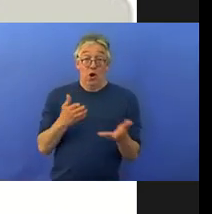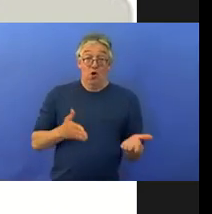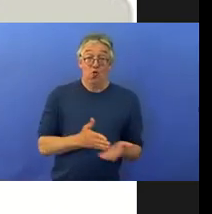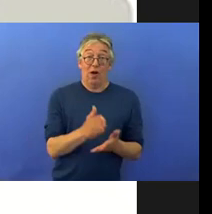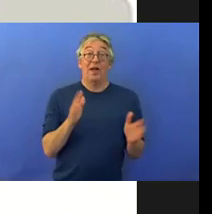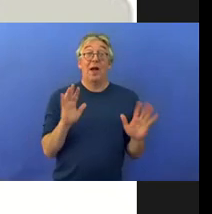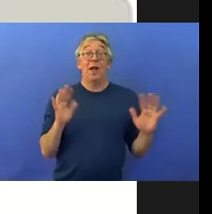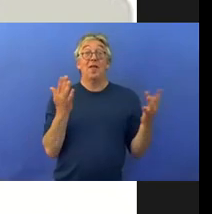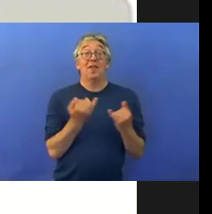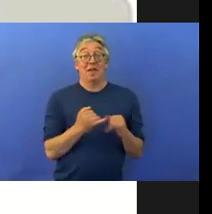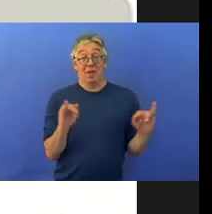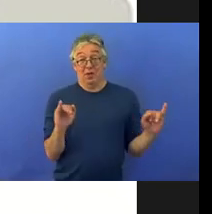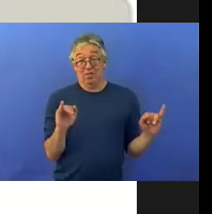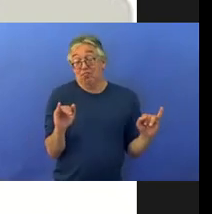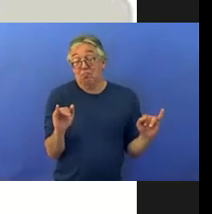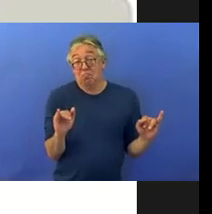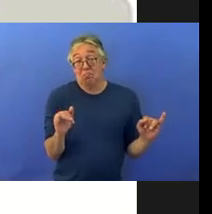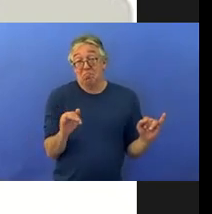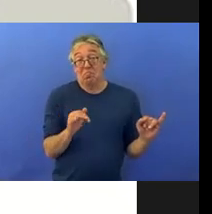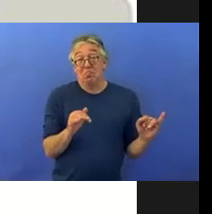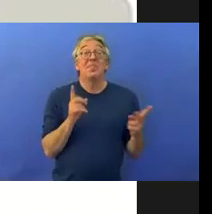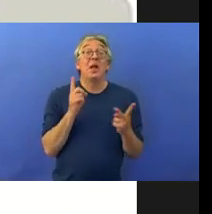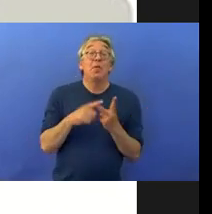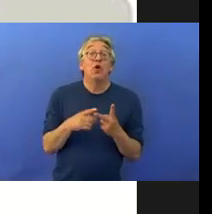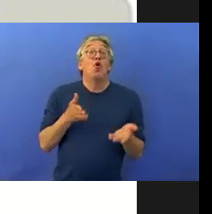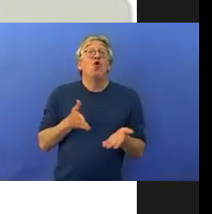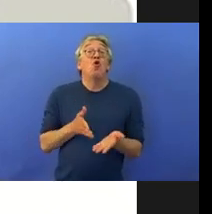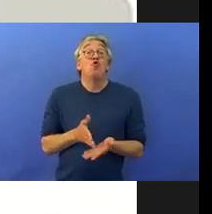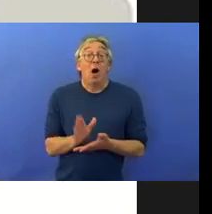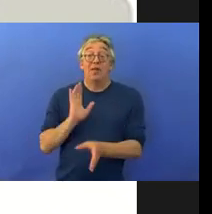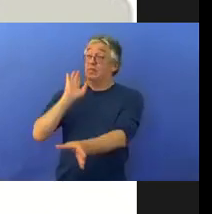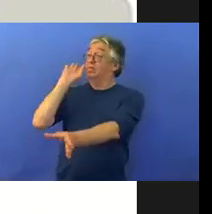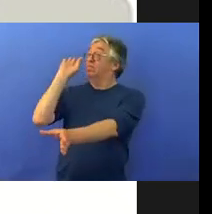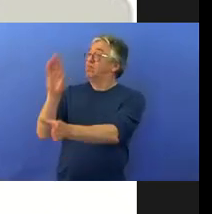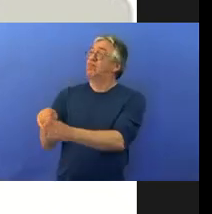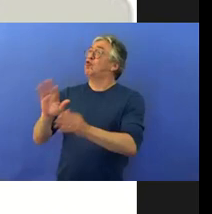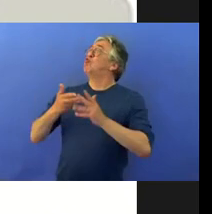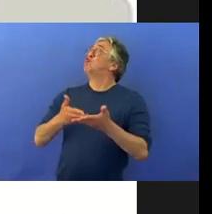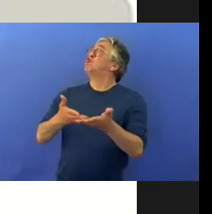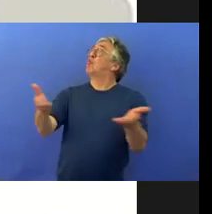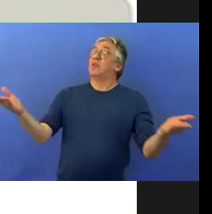to an individual dimension, and the right to be included in the community, which implies a